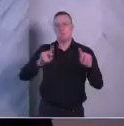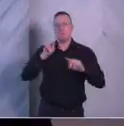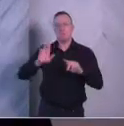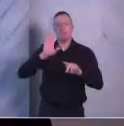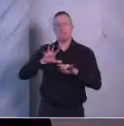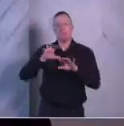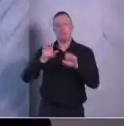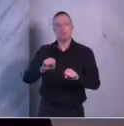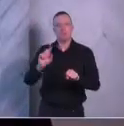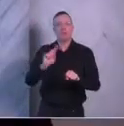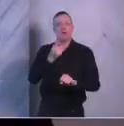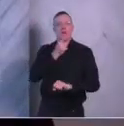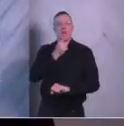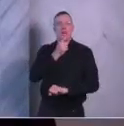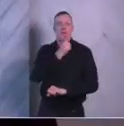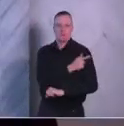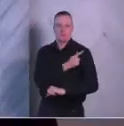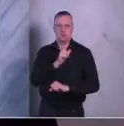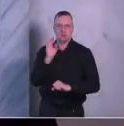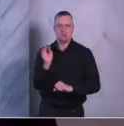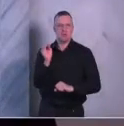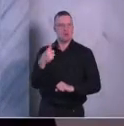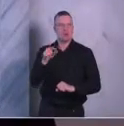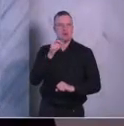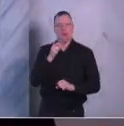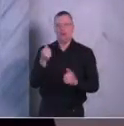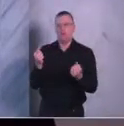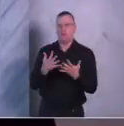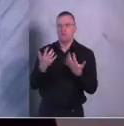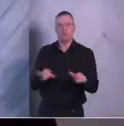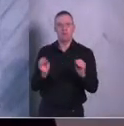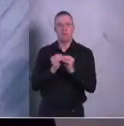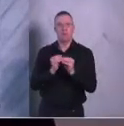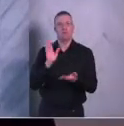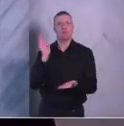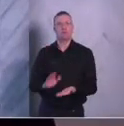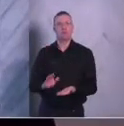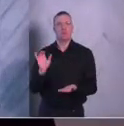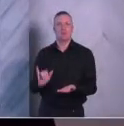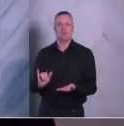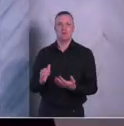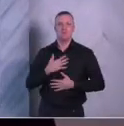attacked in London, Ontario, that they will not walk in fear any longer. And